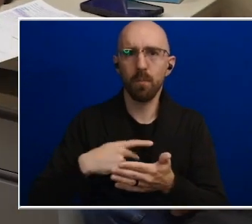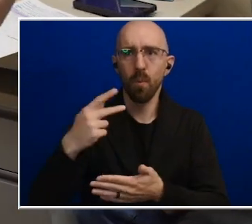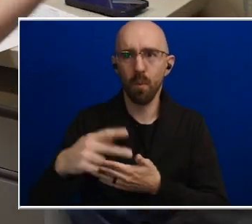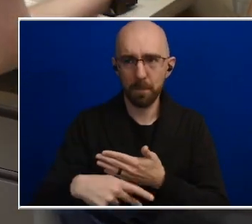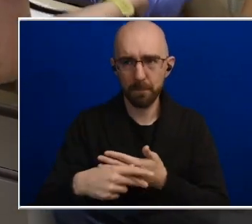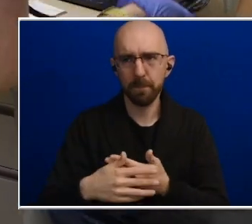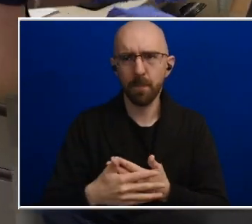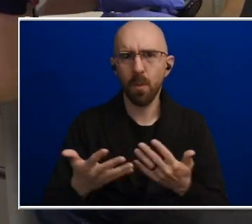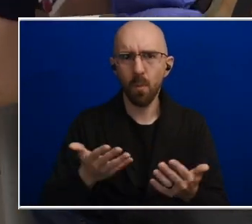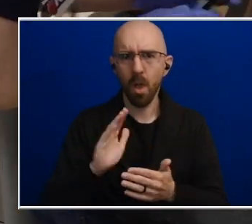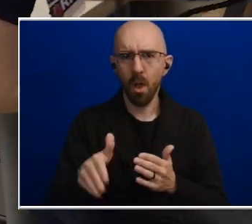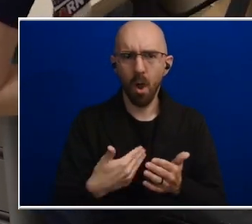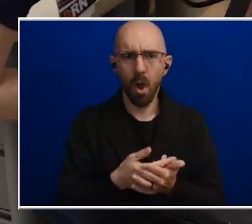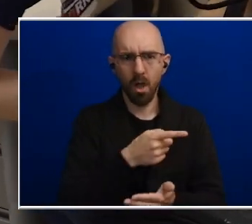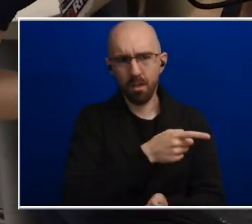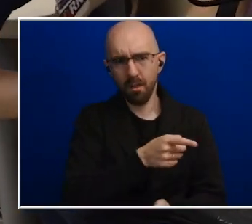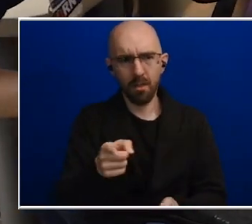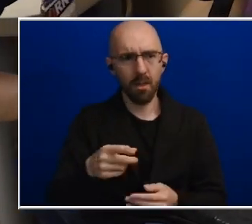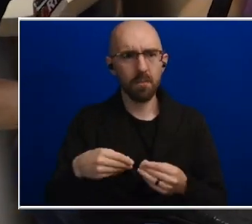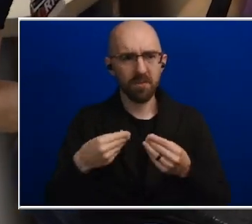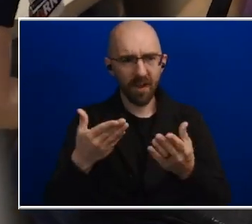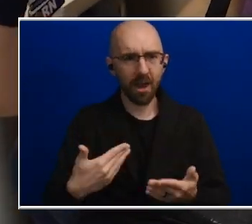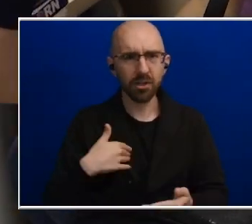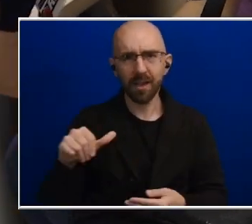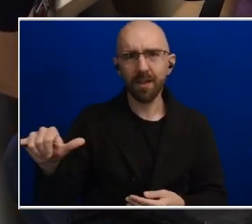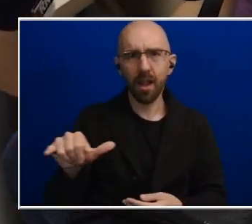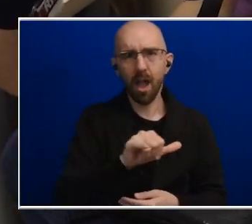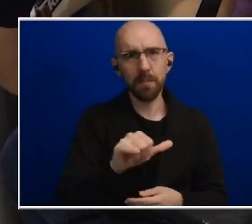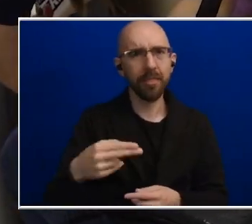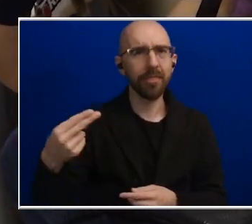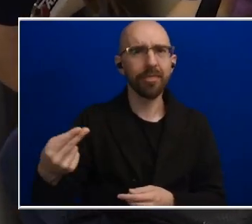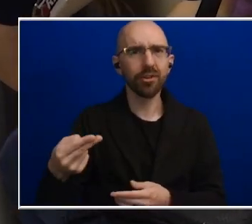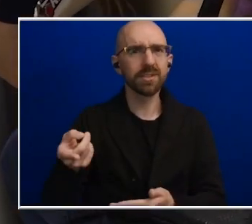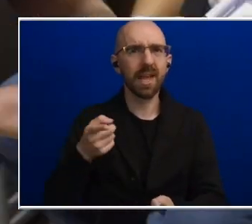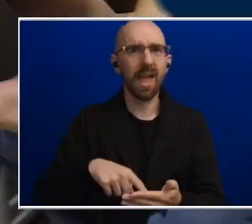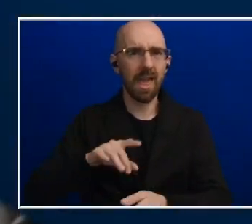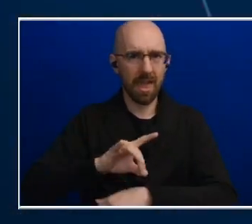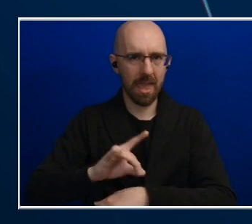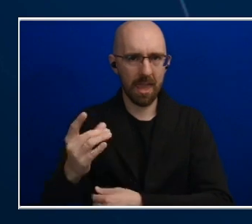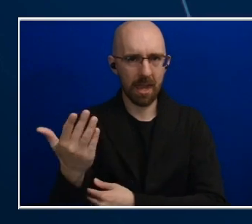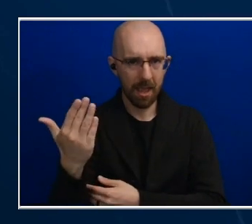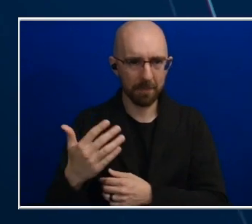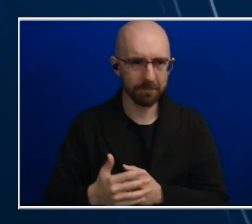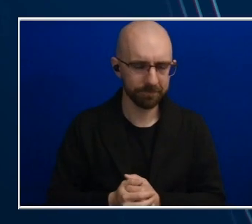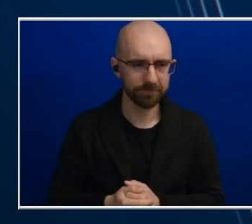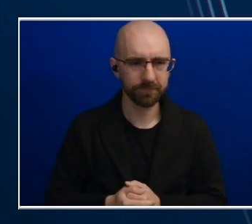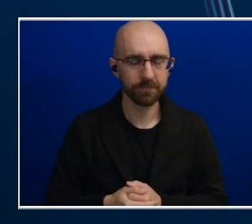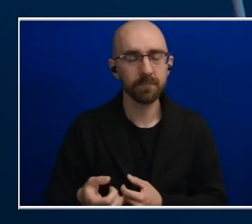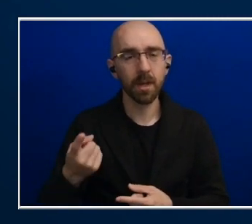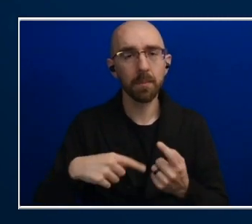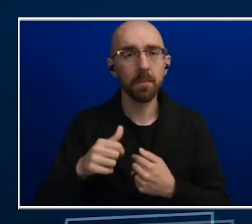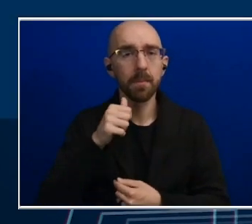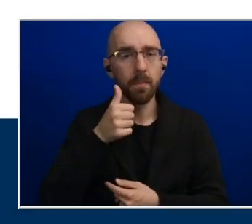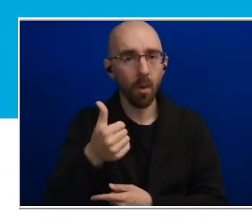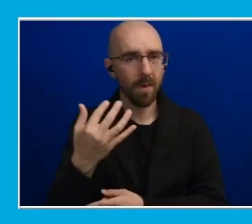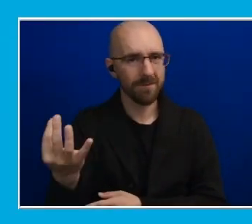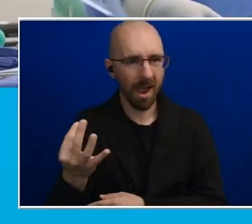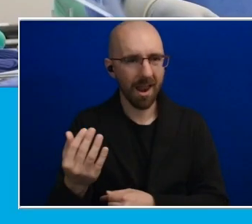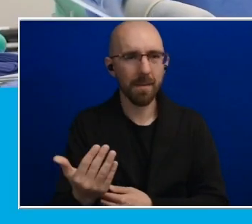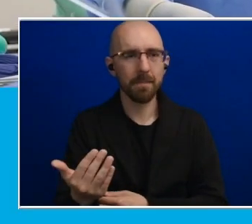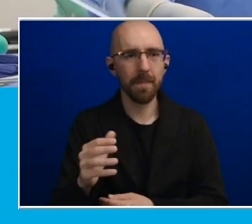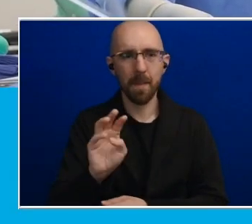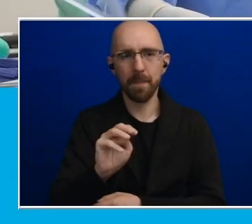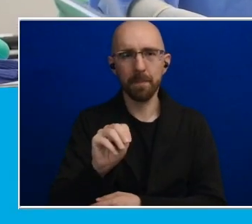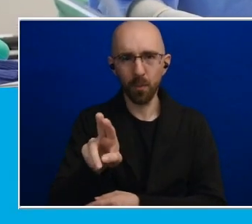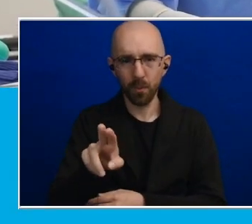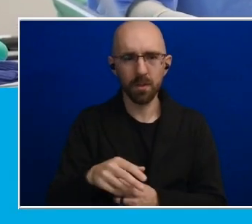these healthcare providers have in common, Thursday at 8 a.m. Coming up Friday on the Morning Medical Update. Even